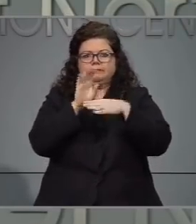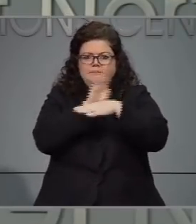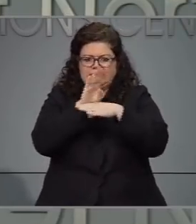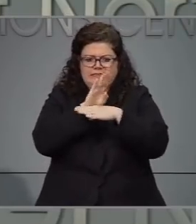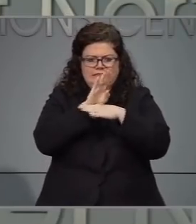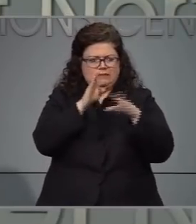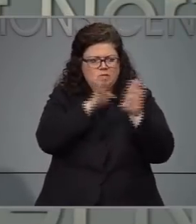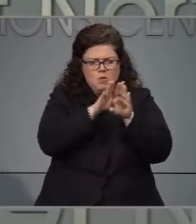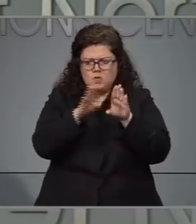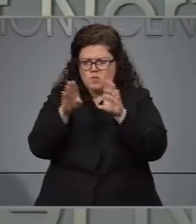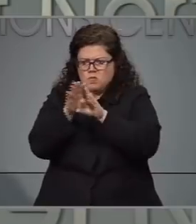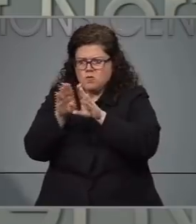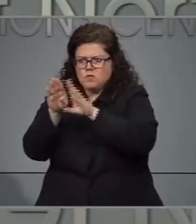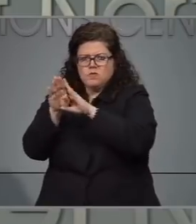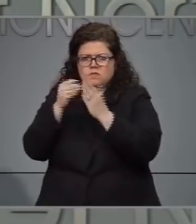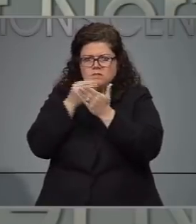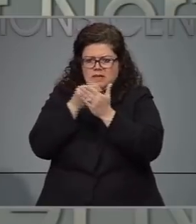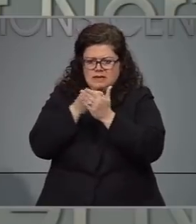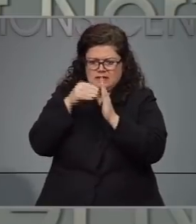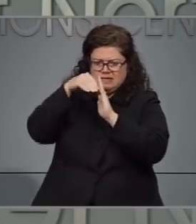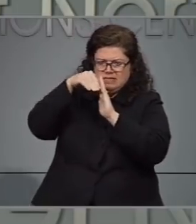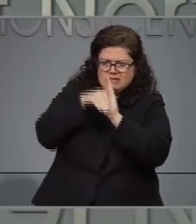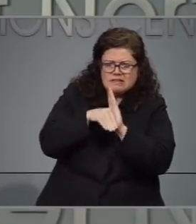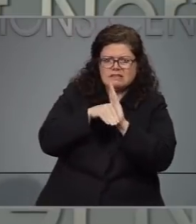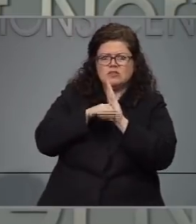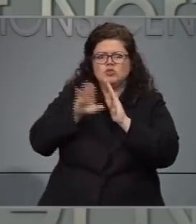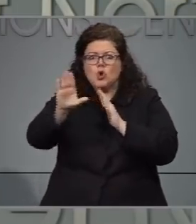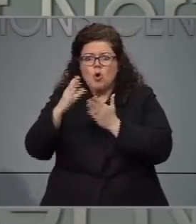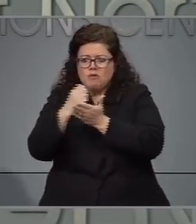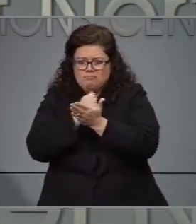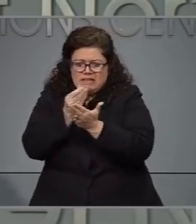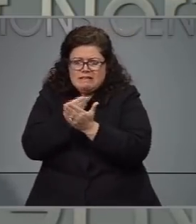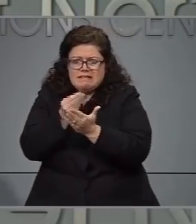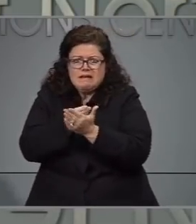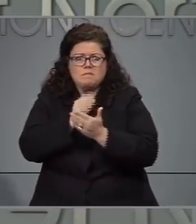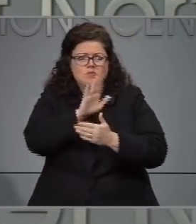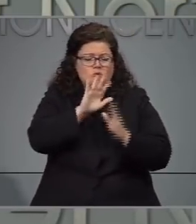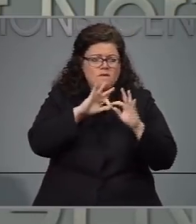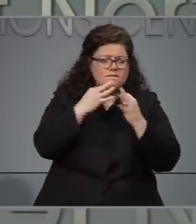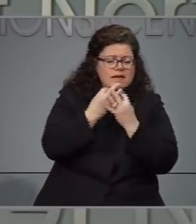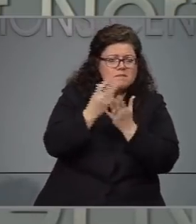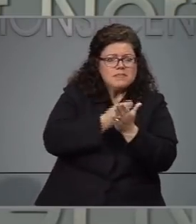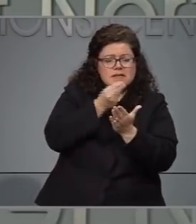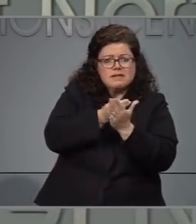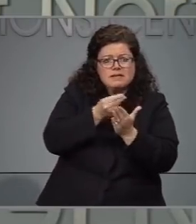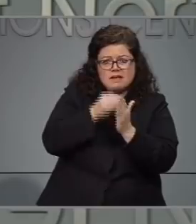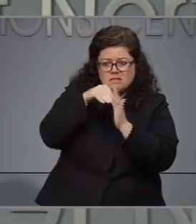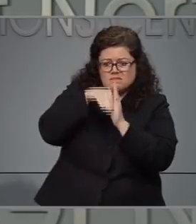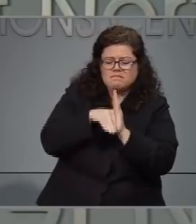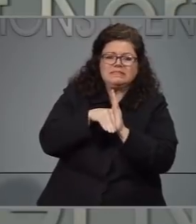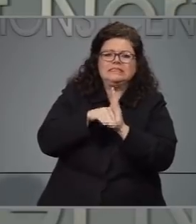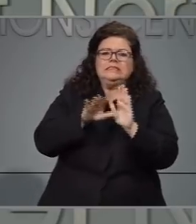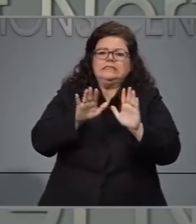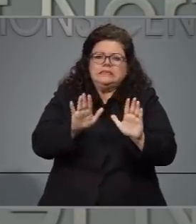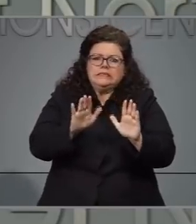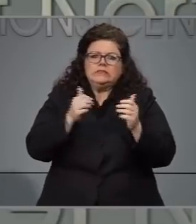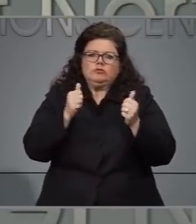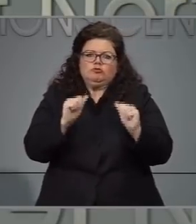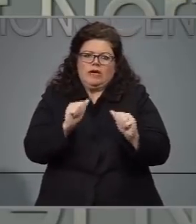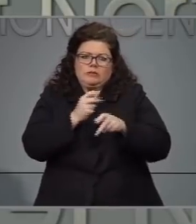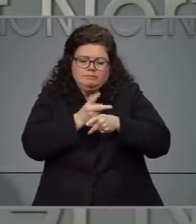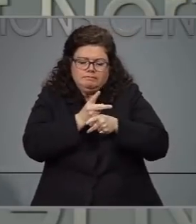virus on businesses, workers, and their families. These are